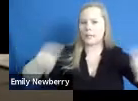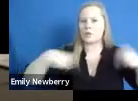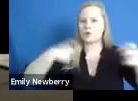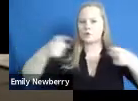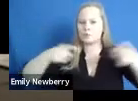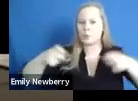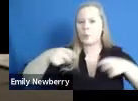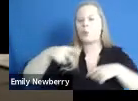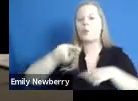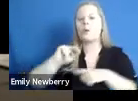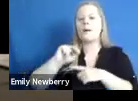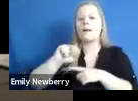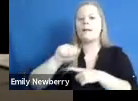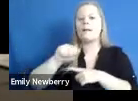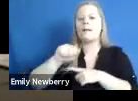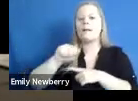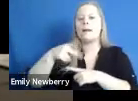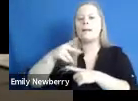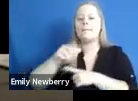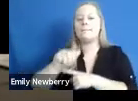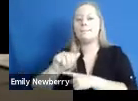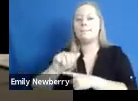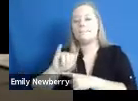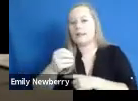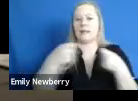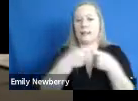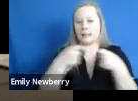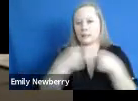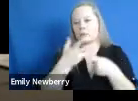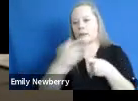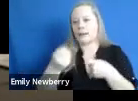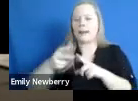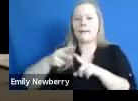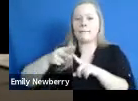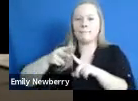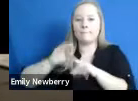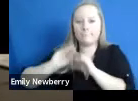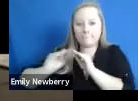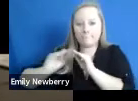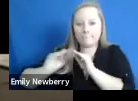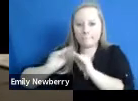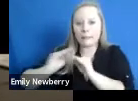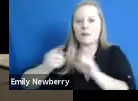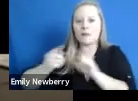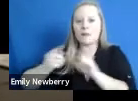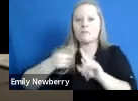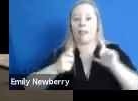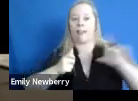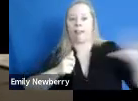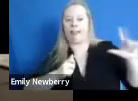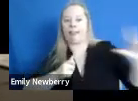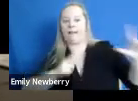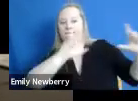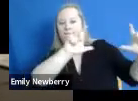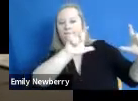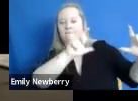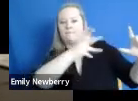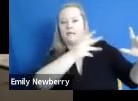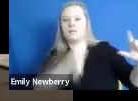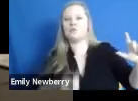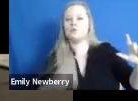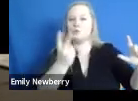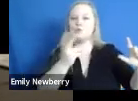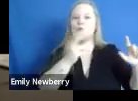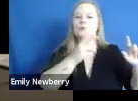NAPI, our mechanics, and our electricians on the left side of the screen. And these 2 stations right here, they pretty much